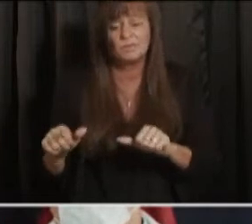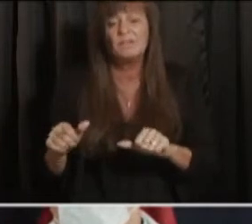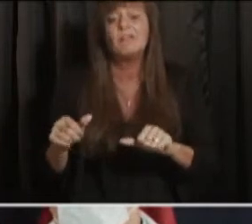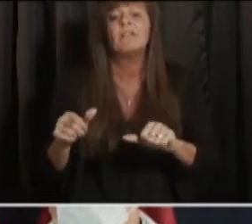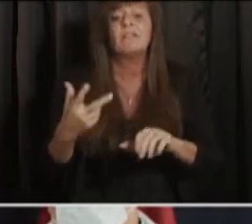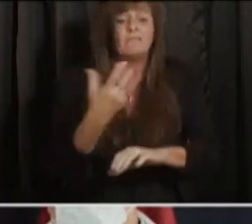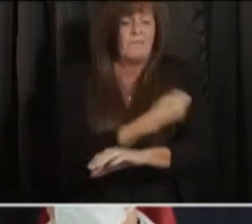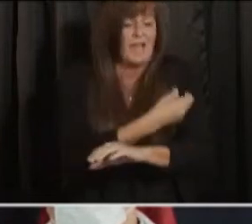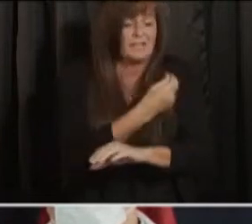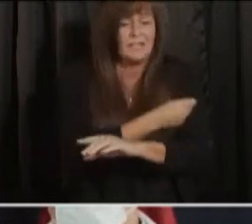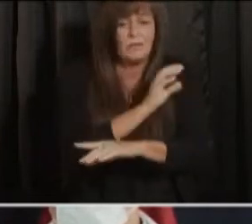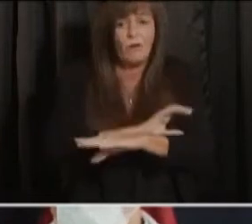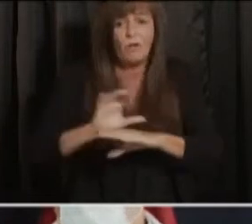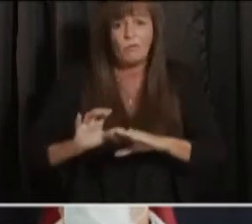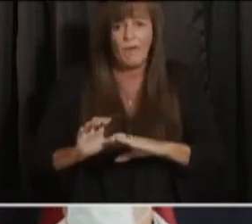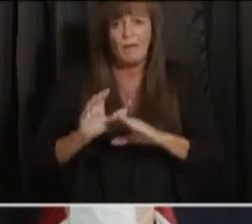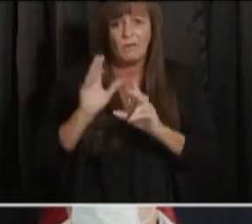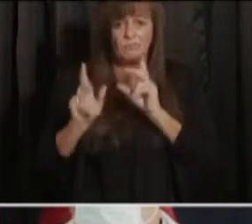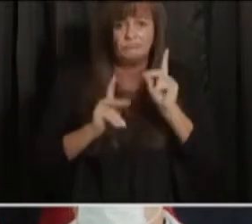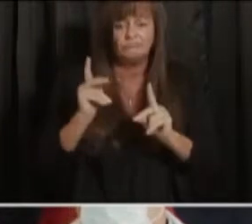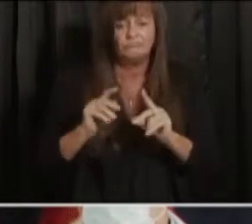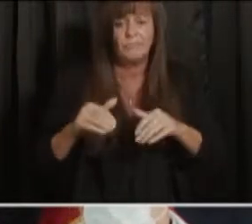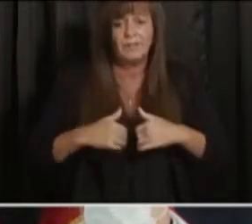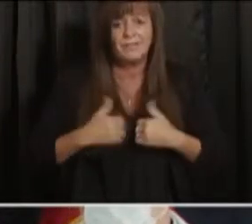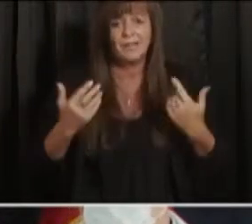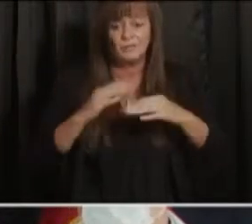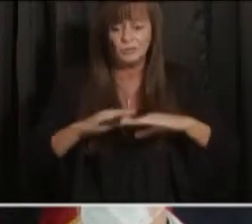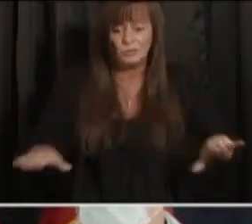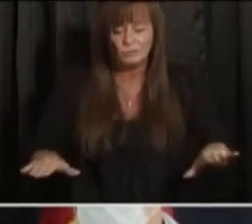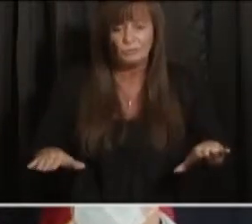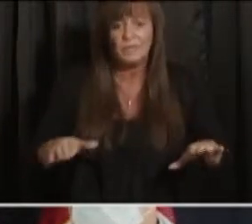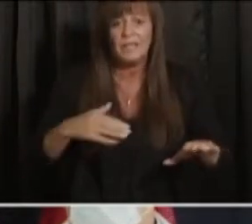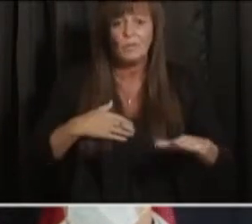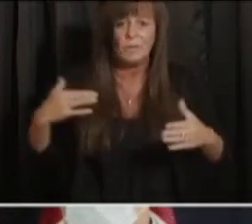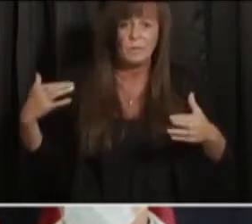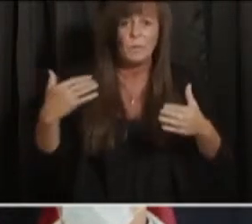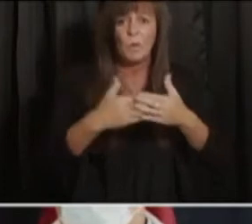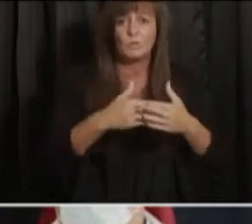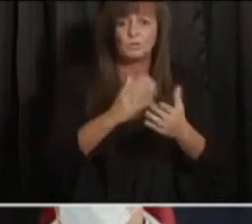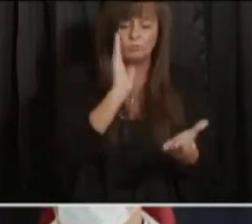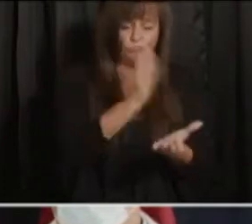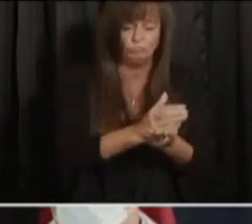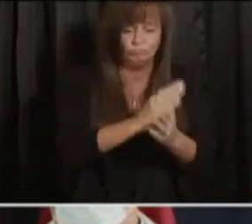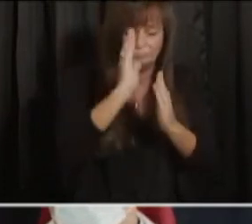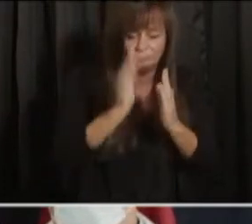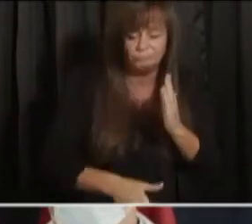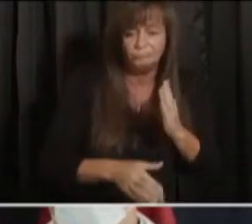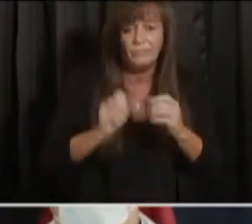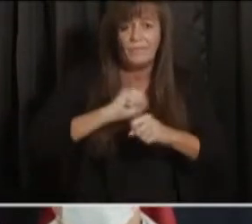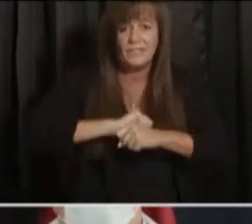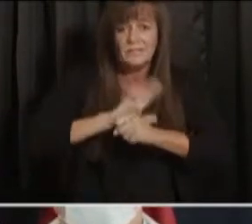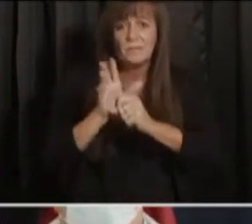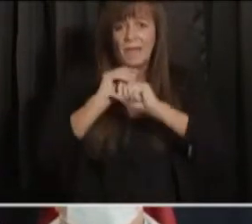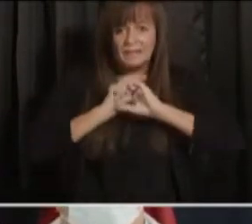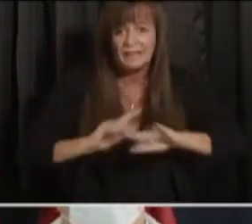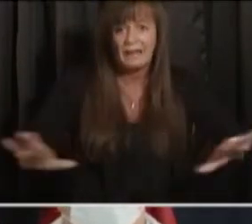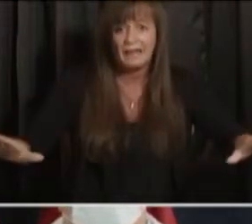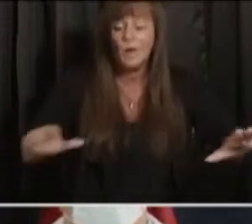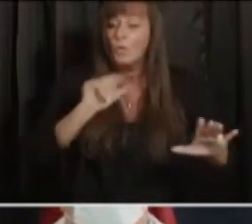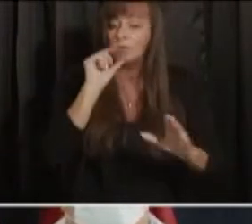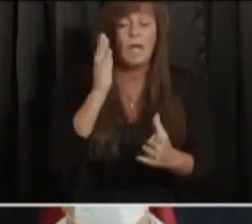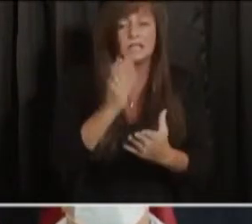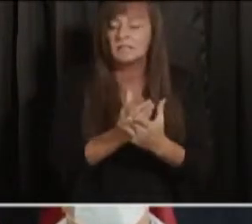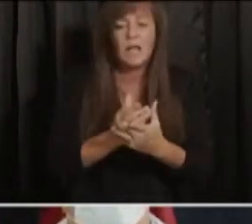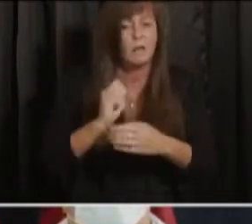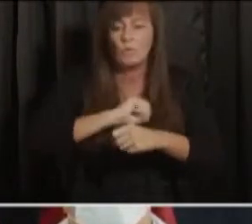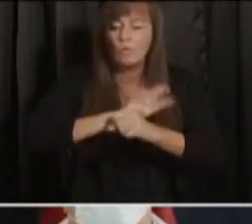children is really the next frontier to help end this pandemic. To be clear, it won't end the presence of coronavirus in our state.